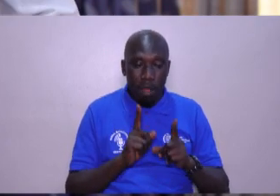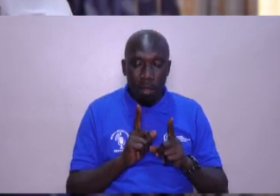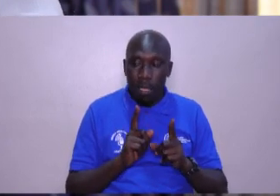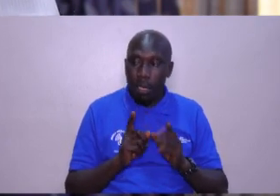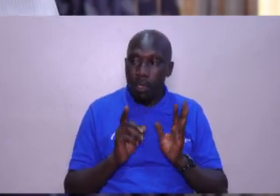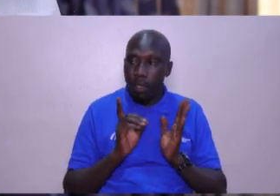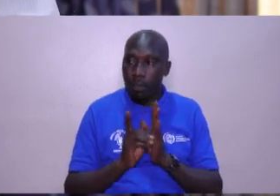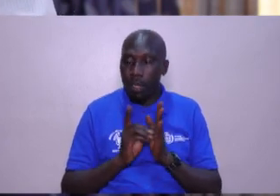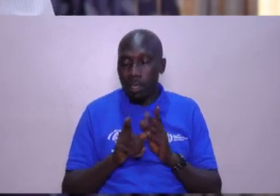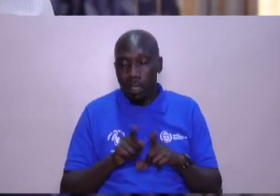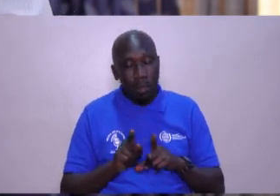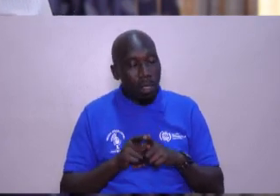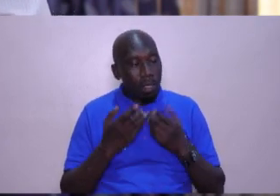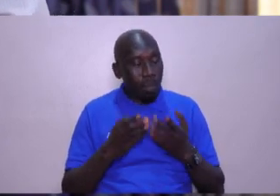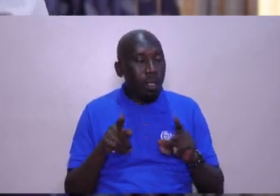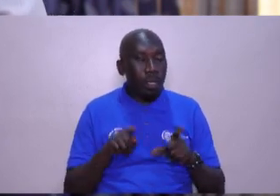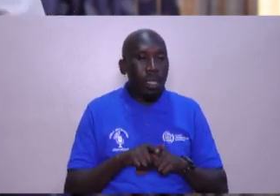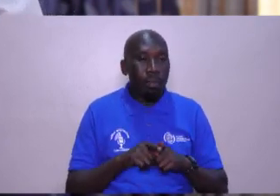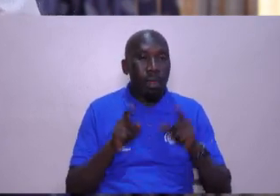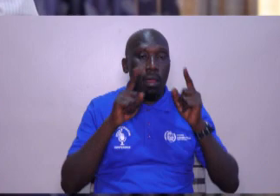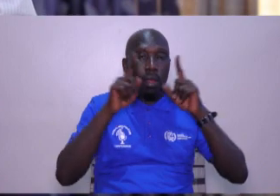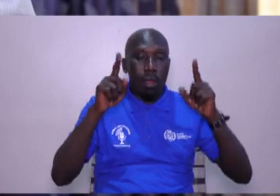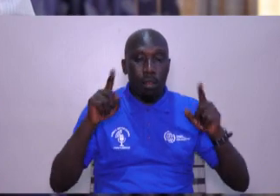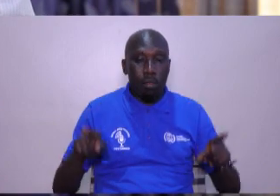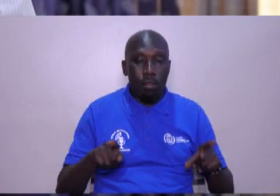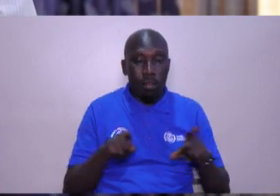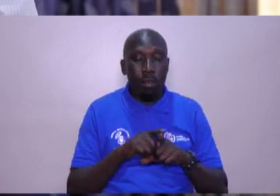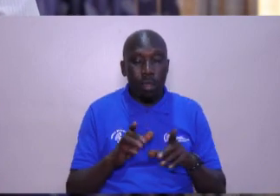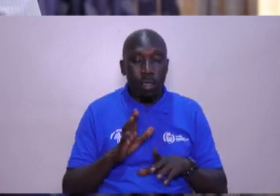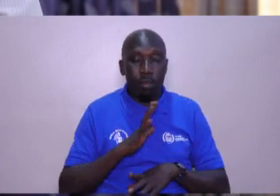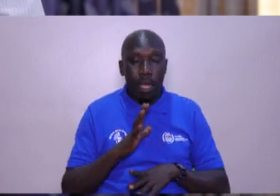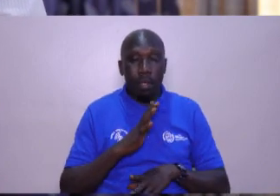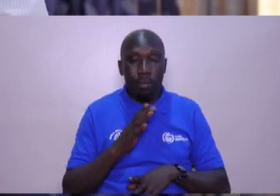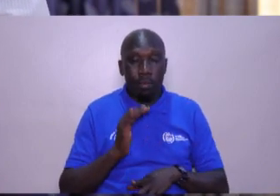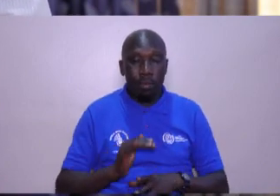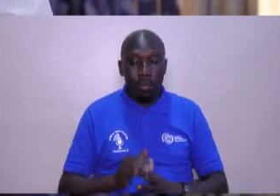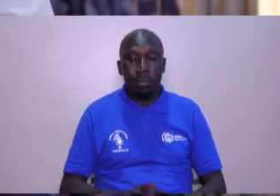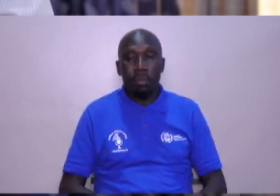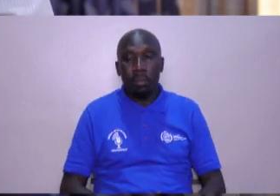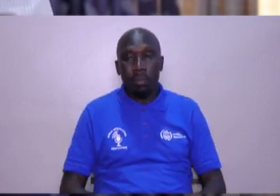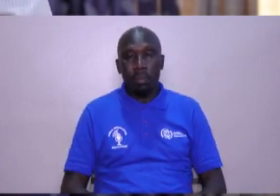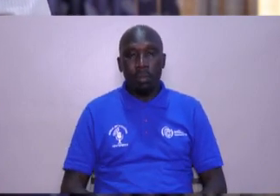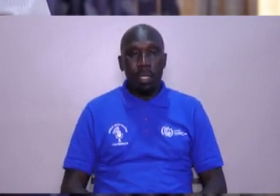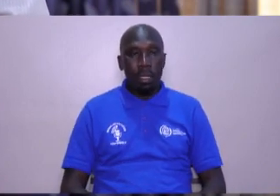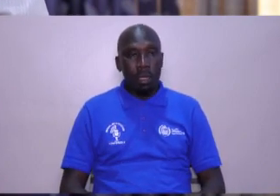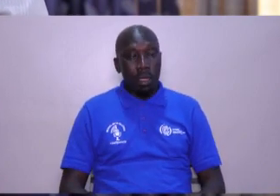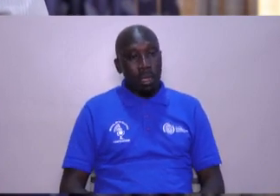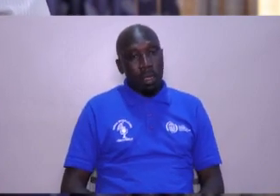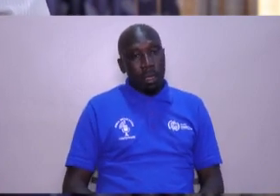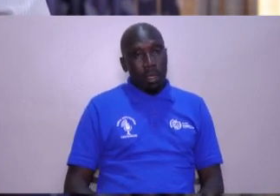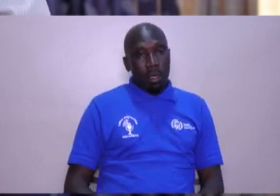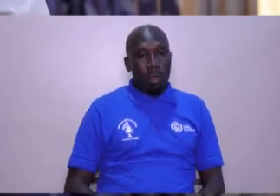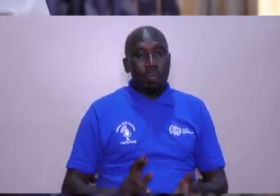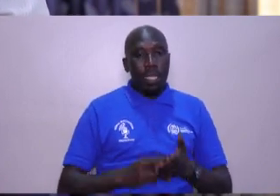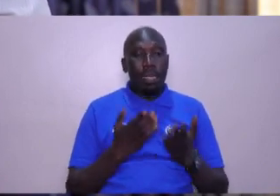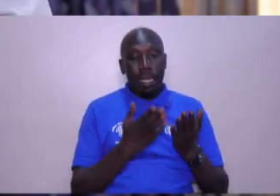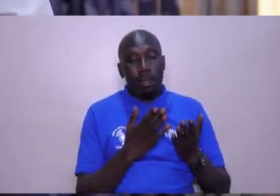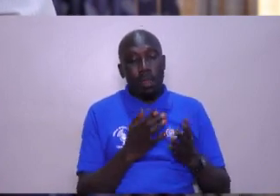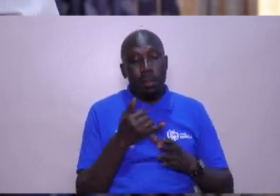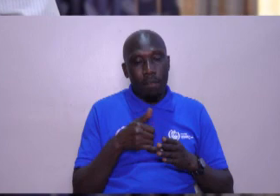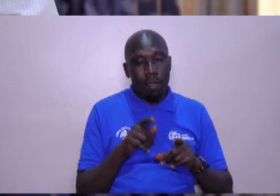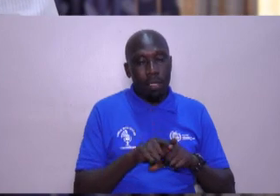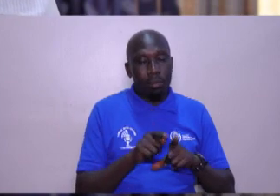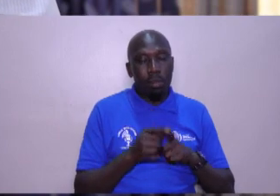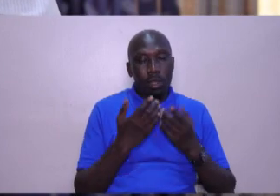definition, and then it will still be on the same frame, which should be fine, I think. Okay? So that will take care of